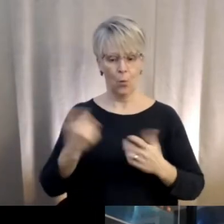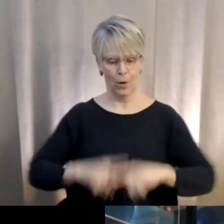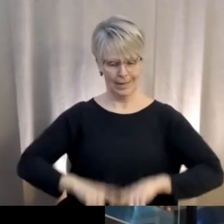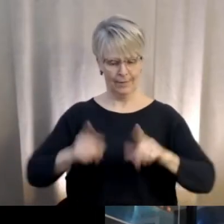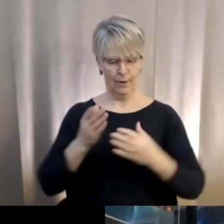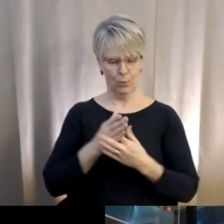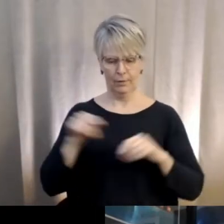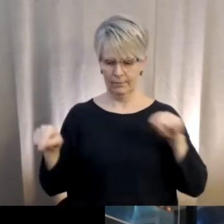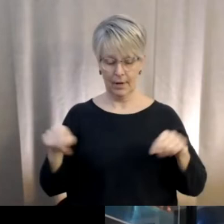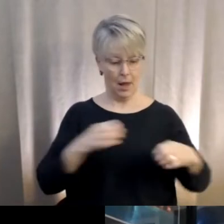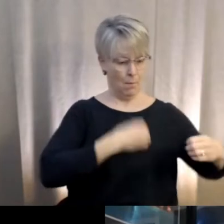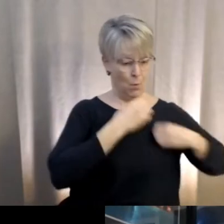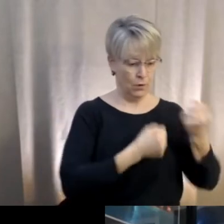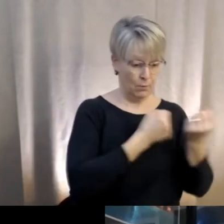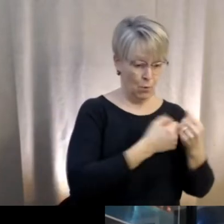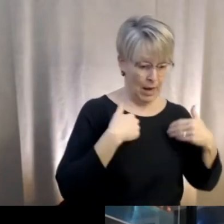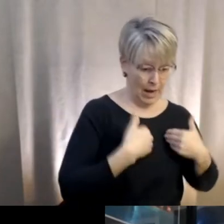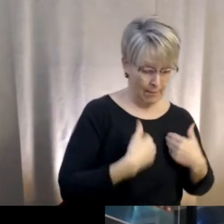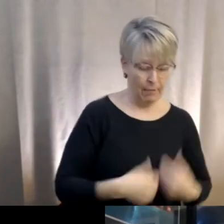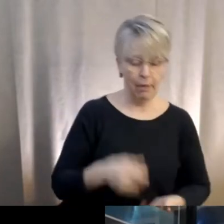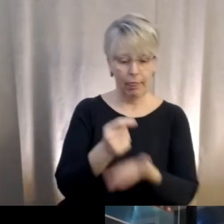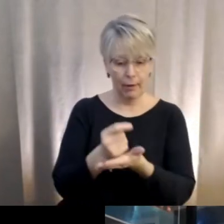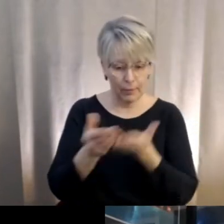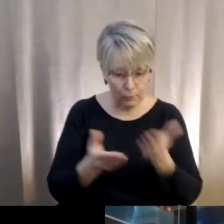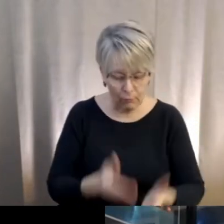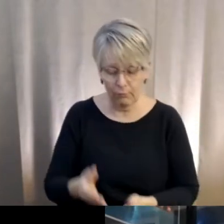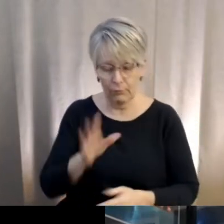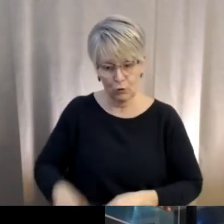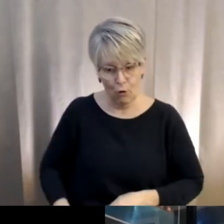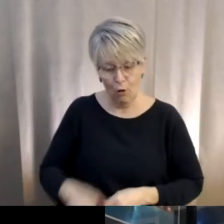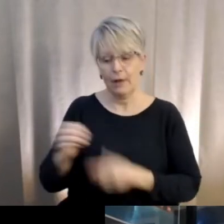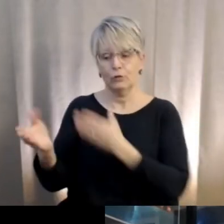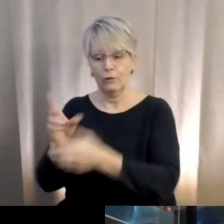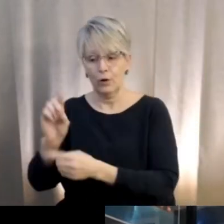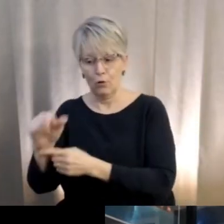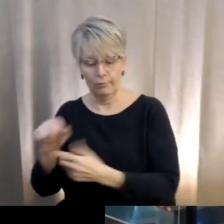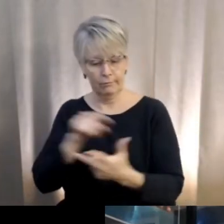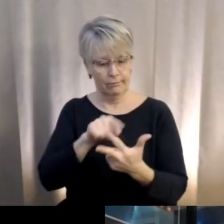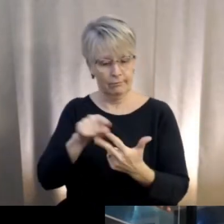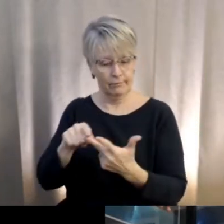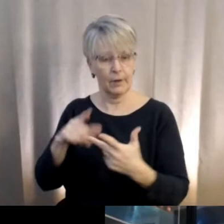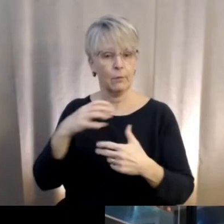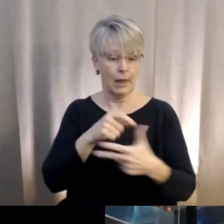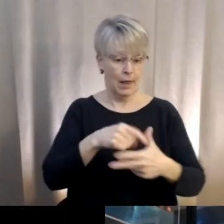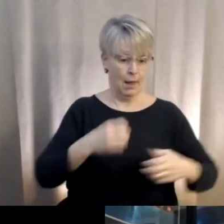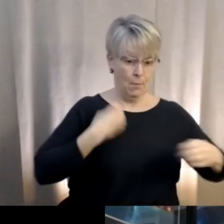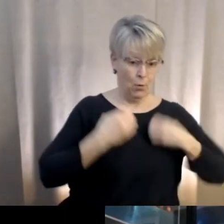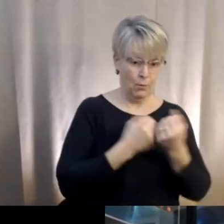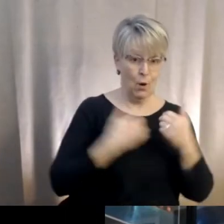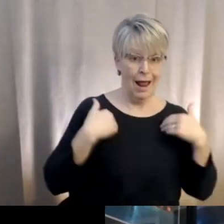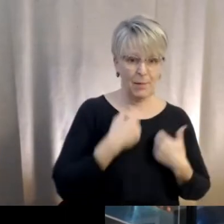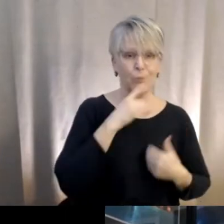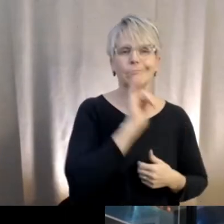between emotional support animals, therapy dogs, and service dogs. So just quick recap, an emotional support animal tends to